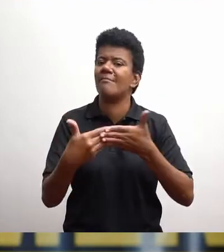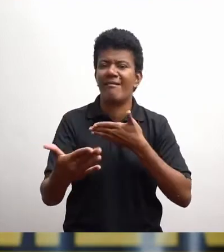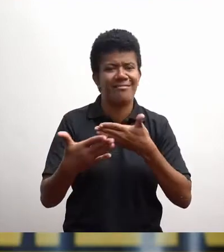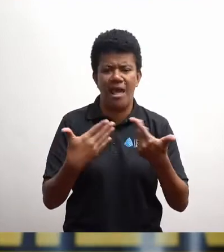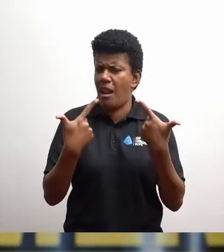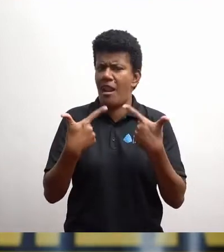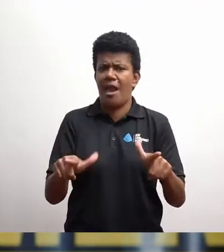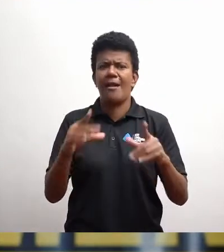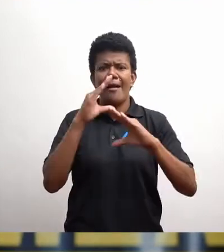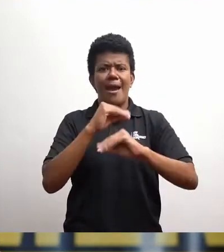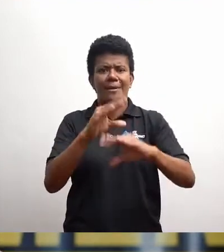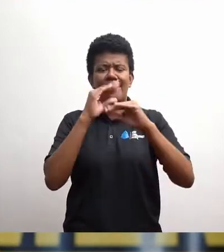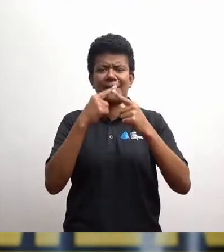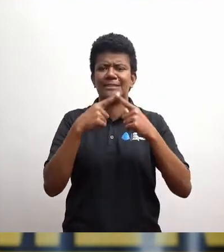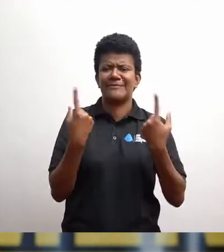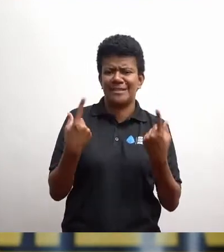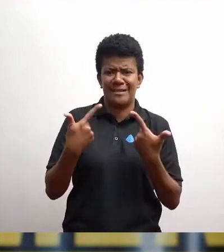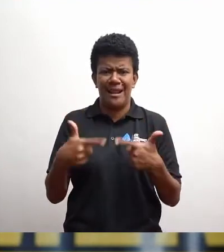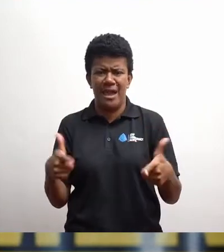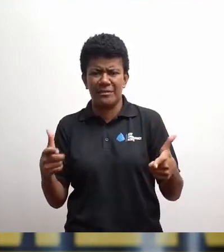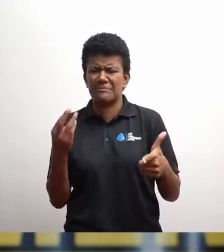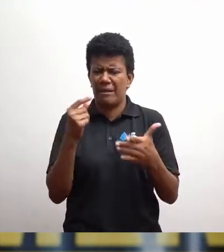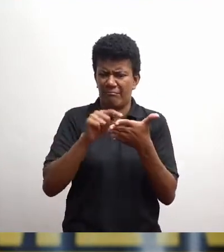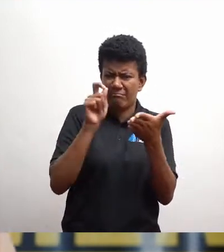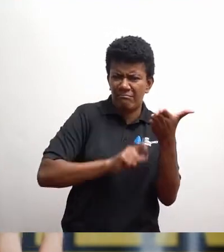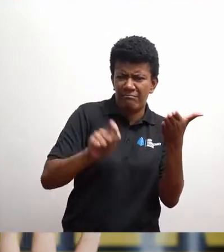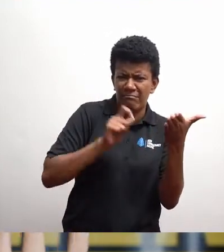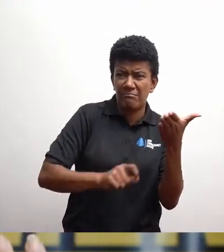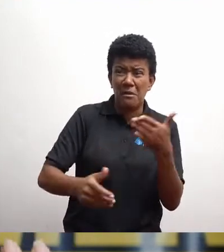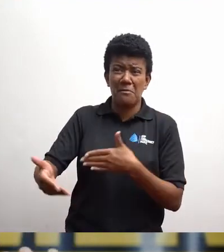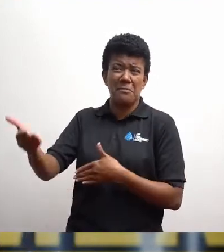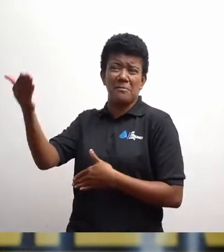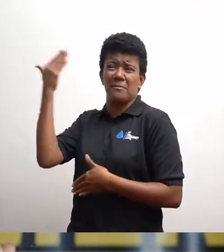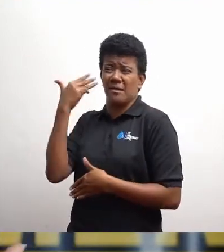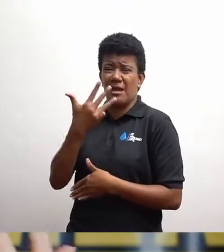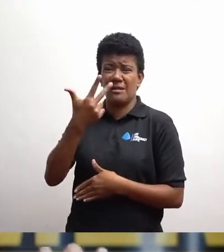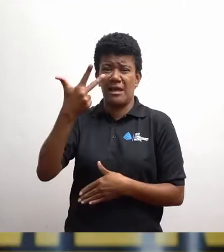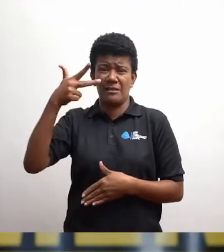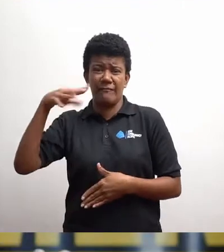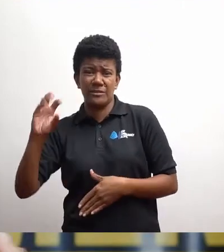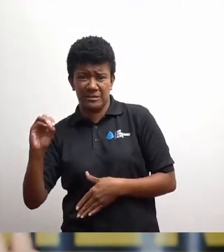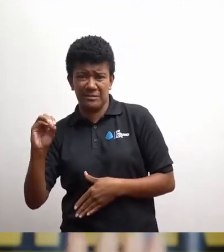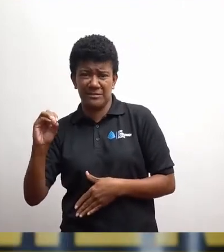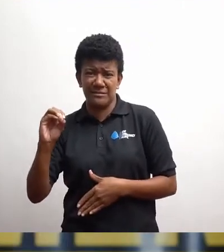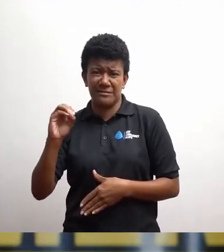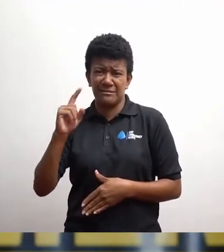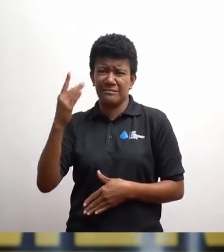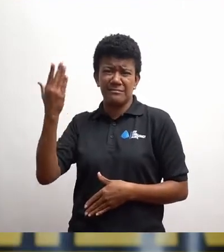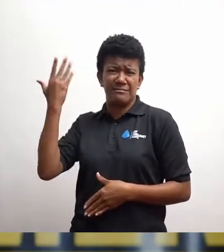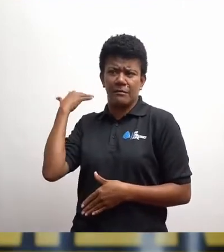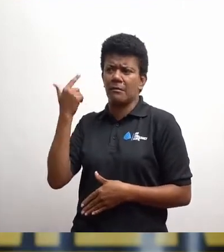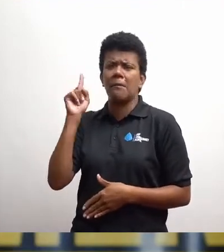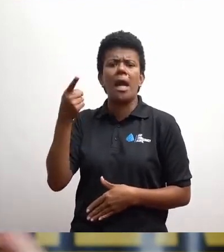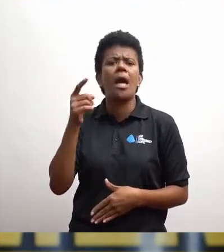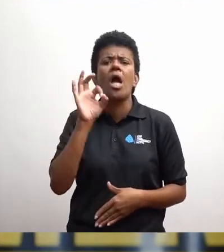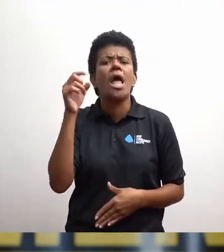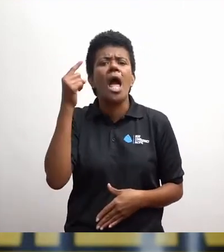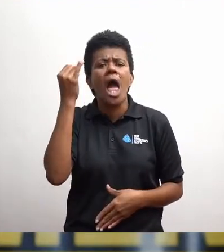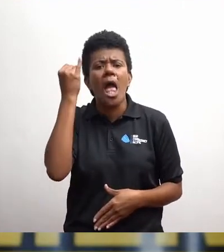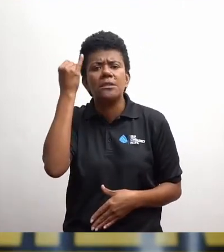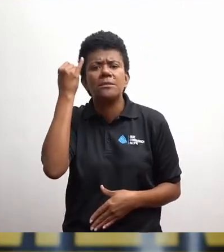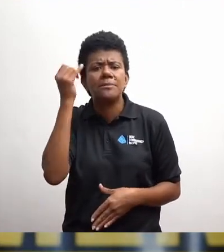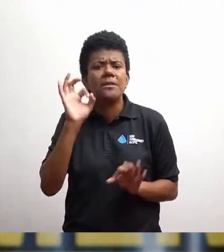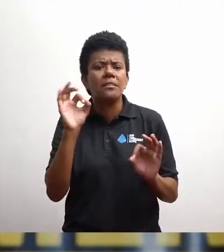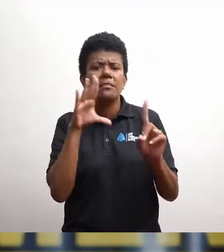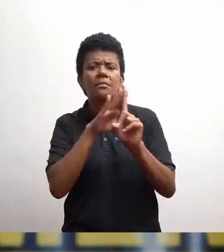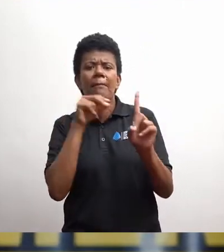were written down in 1940s, they hadn't yet thought about yet. For instance, climate change. For